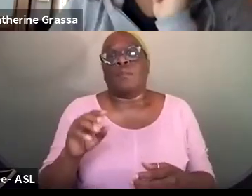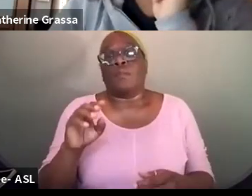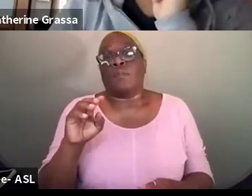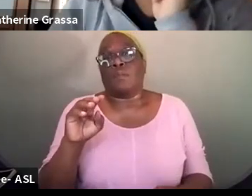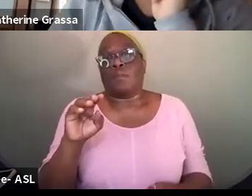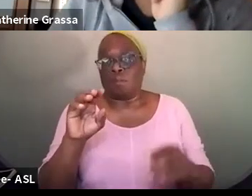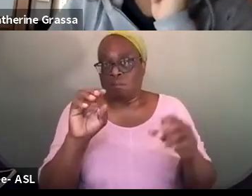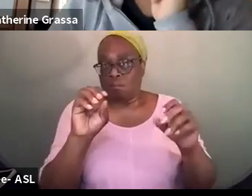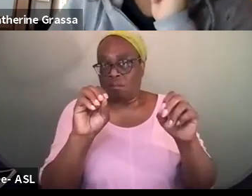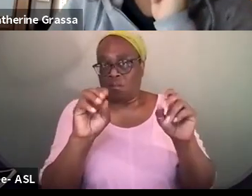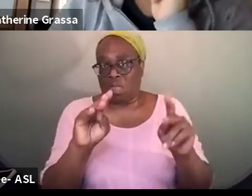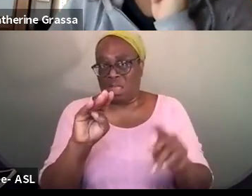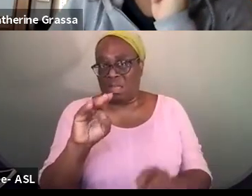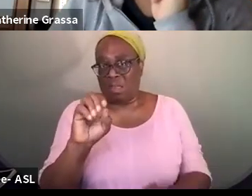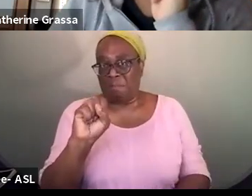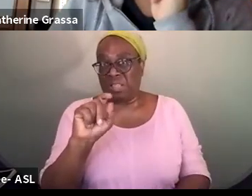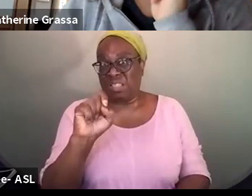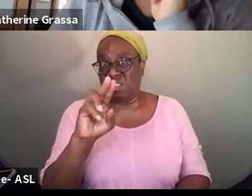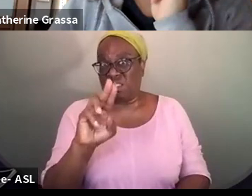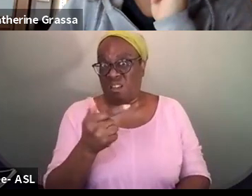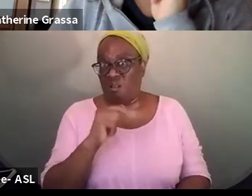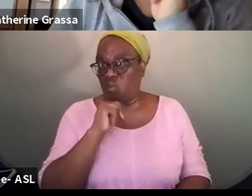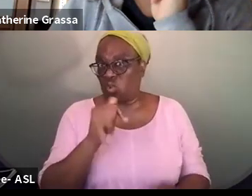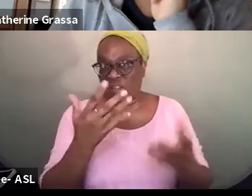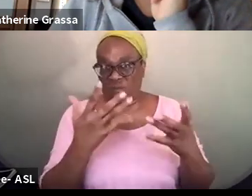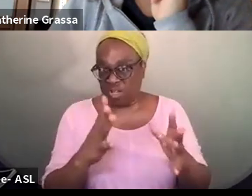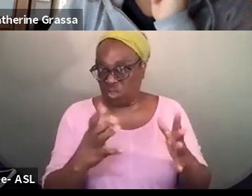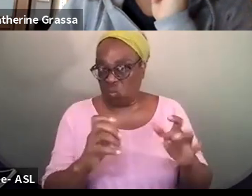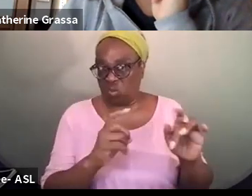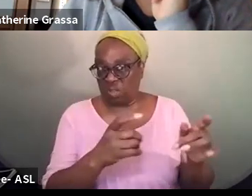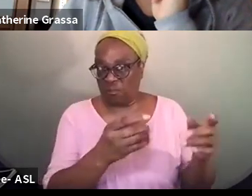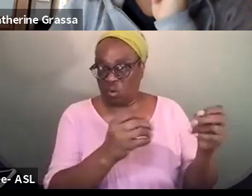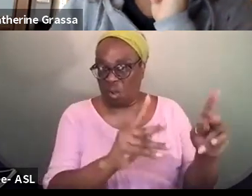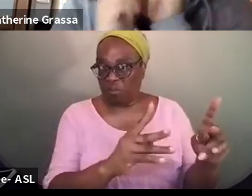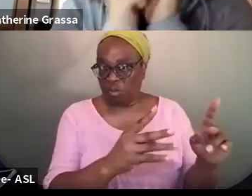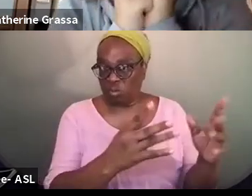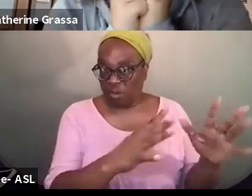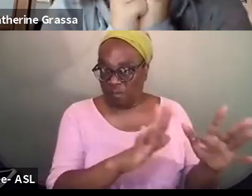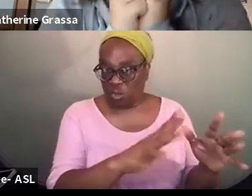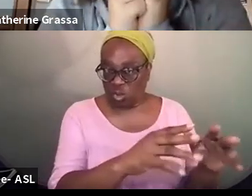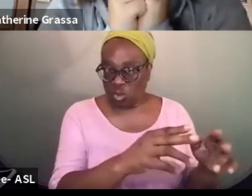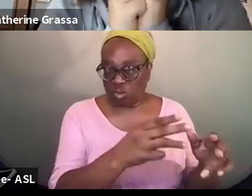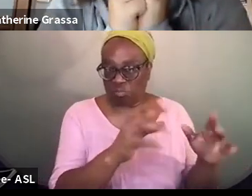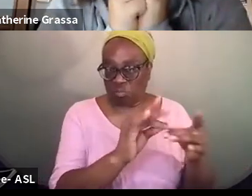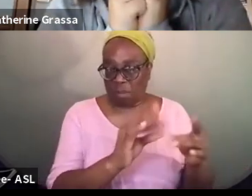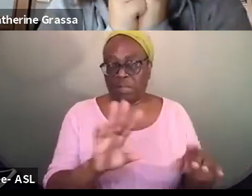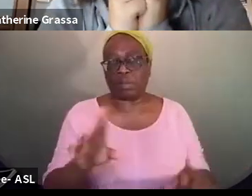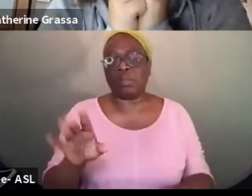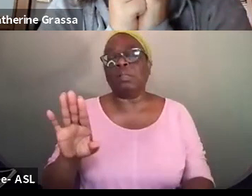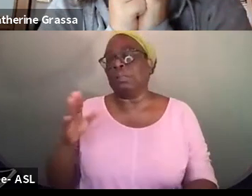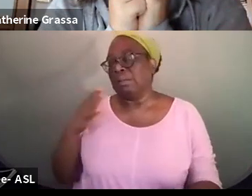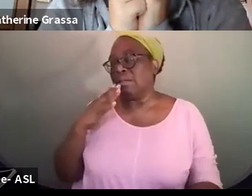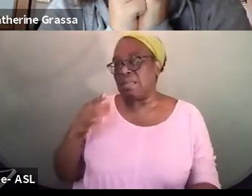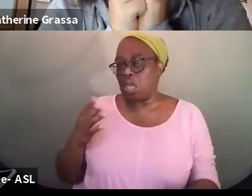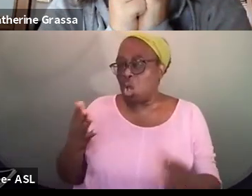not finished. So I do want to give her an opportunity to follow Oh, up. okay. I'm sorry. Go ahead, Dr. Tung. Thank you. I just wanted to